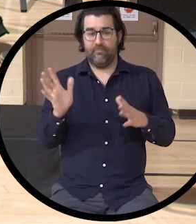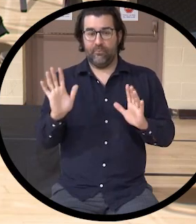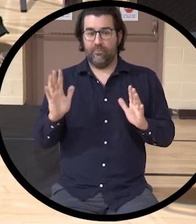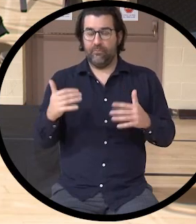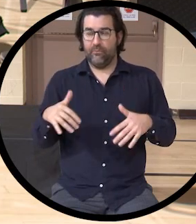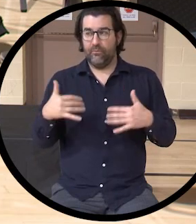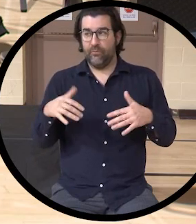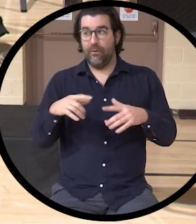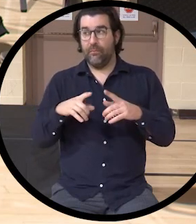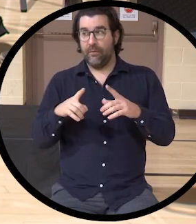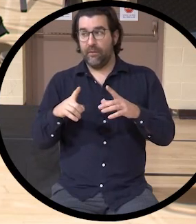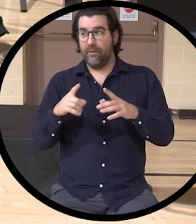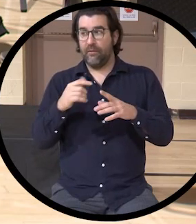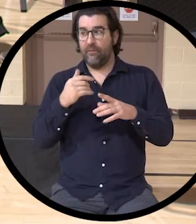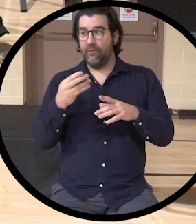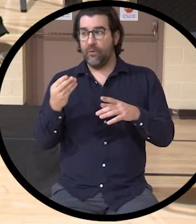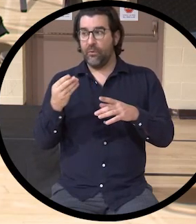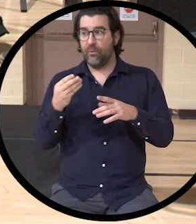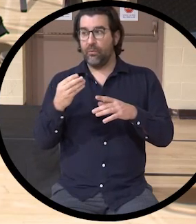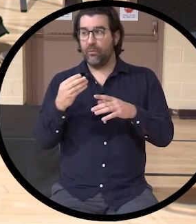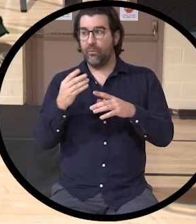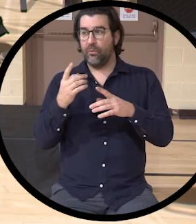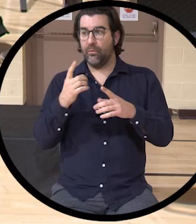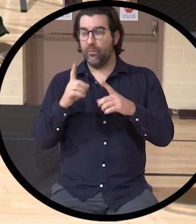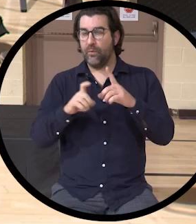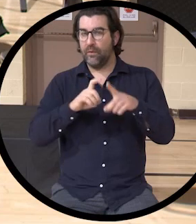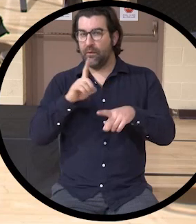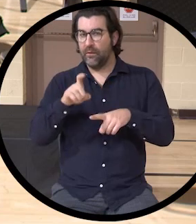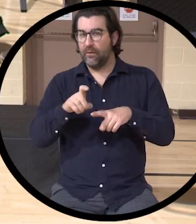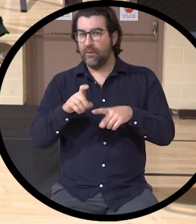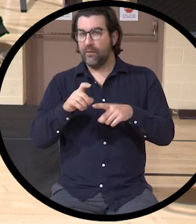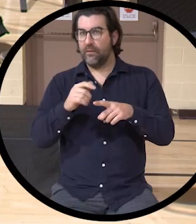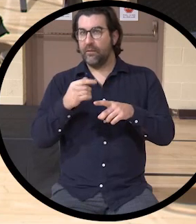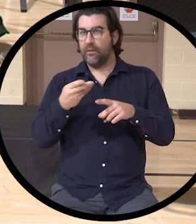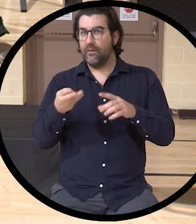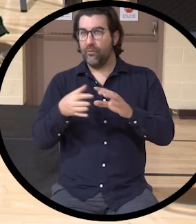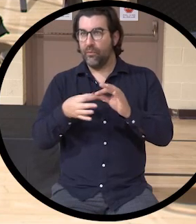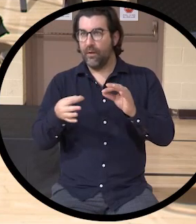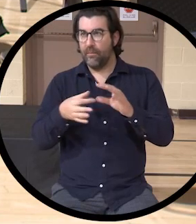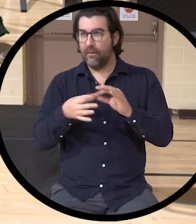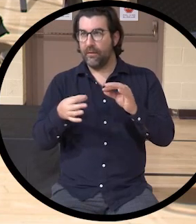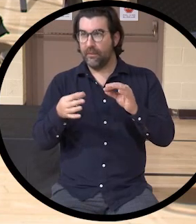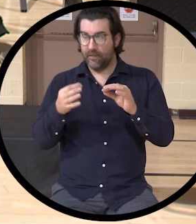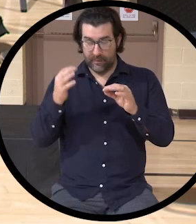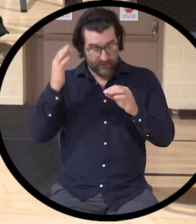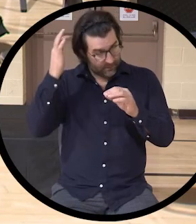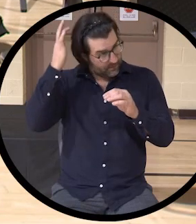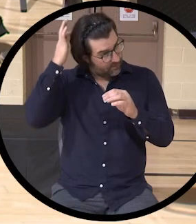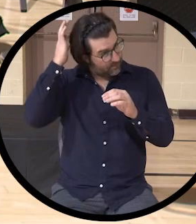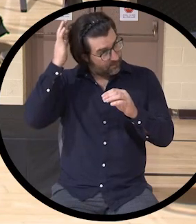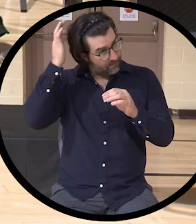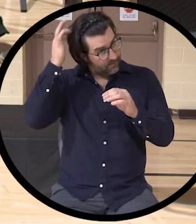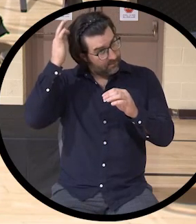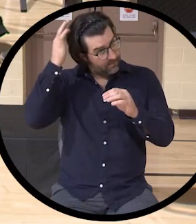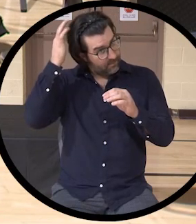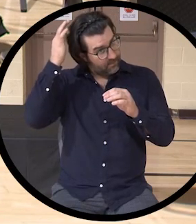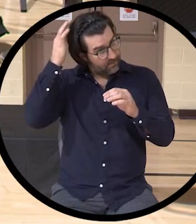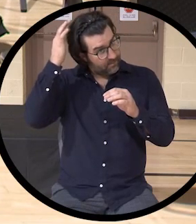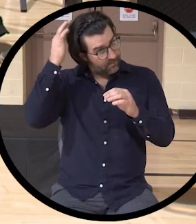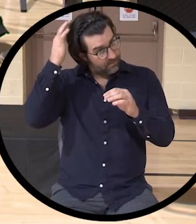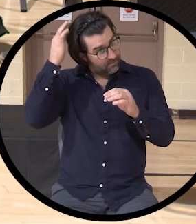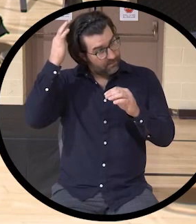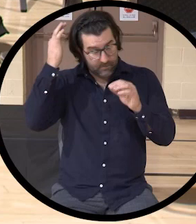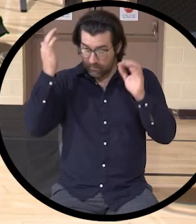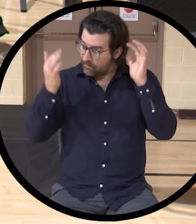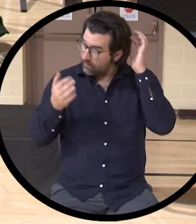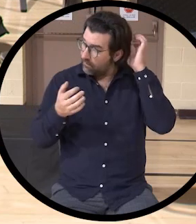100%. So I have a couple questions and a couple comments. One was mentioned earlier about